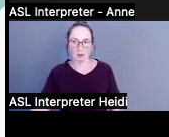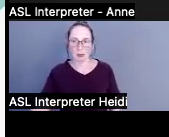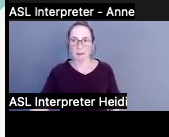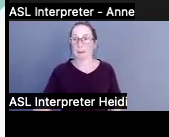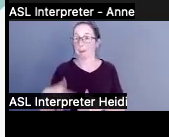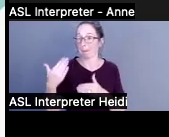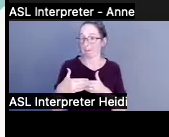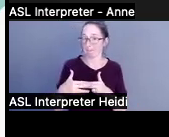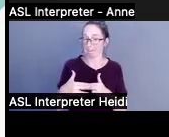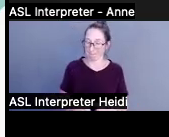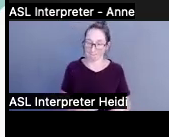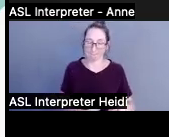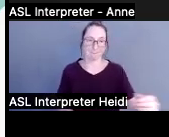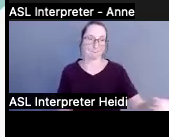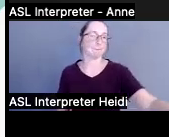please.